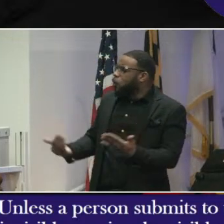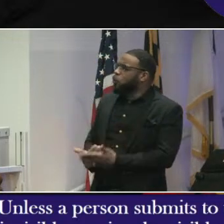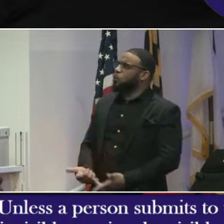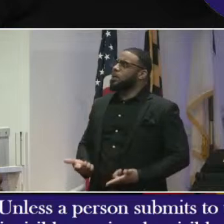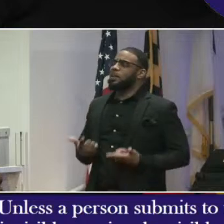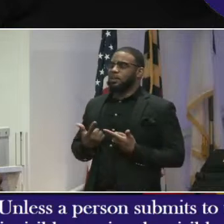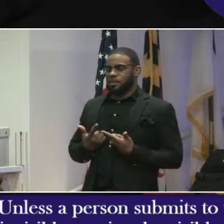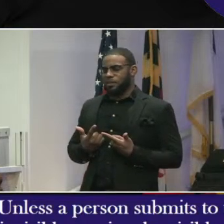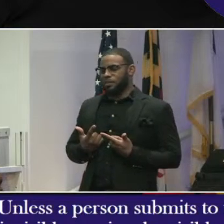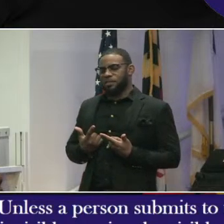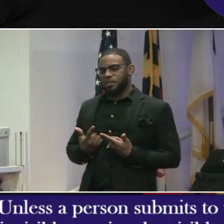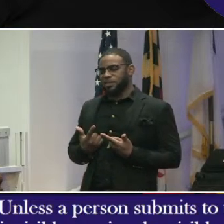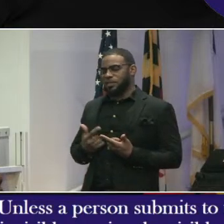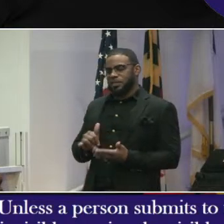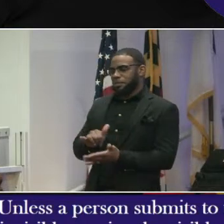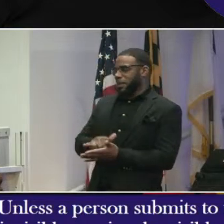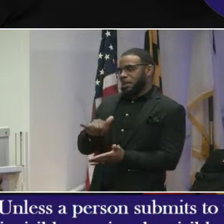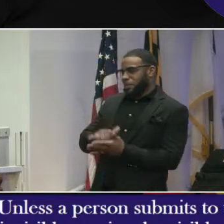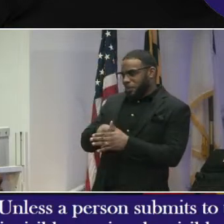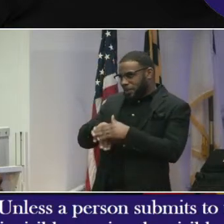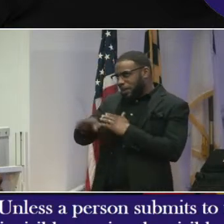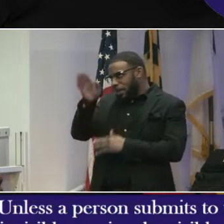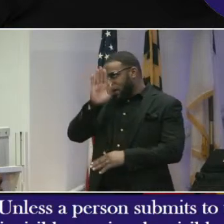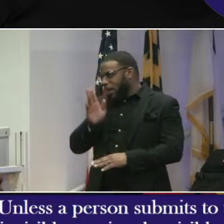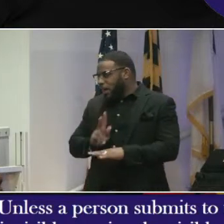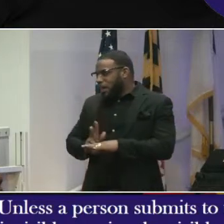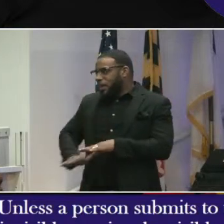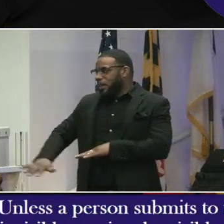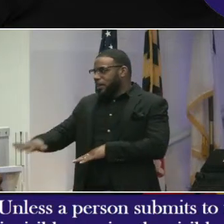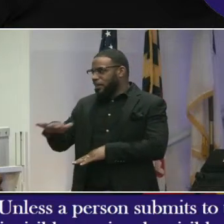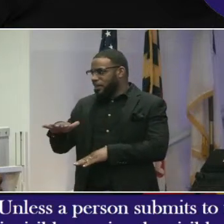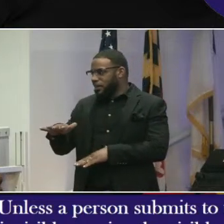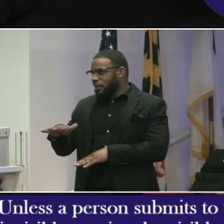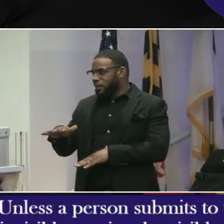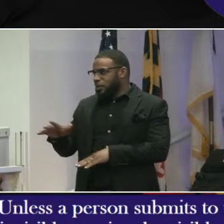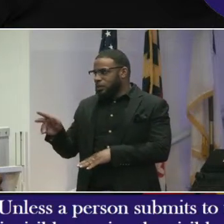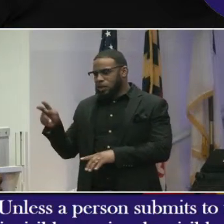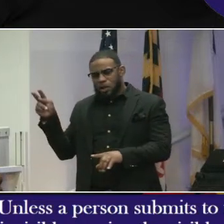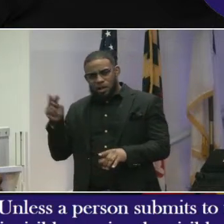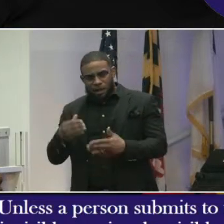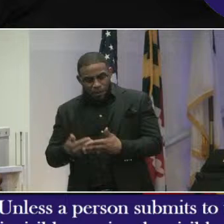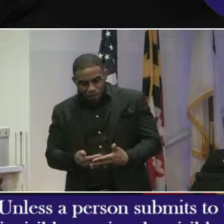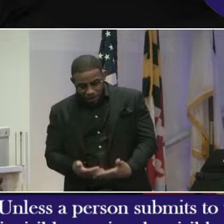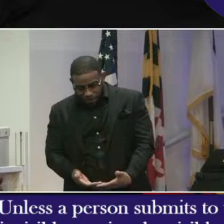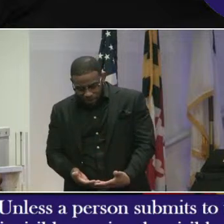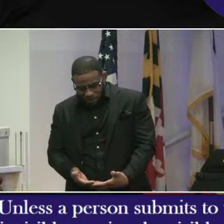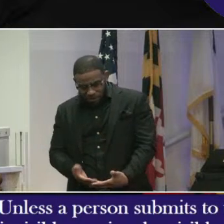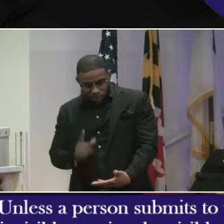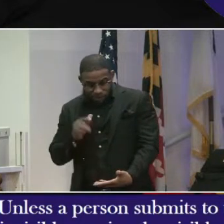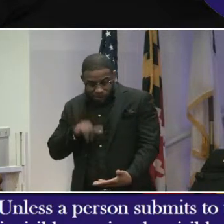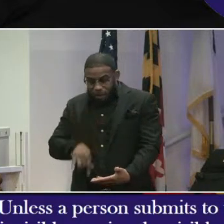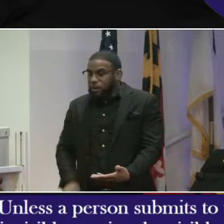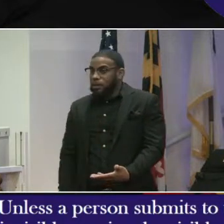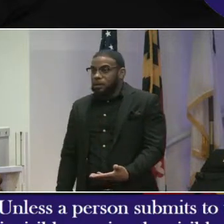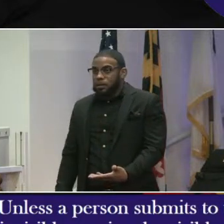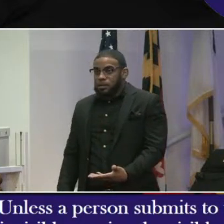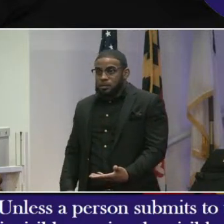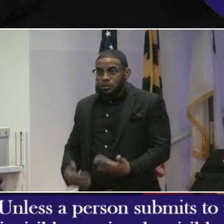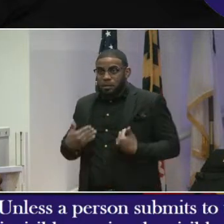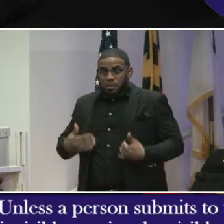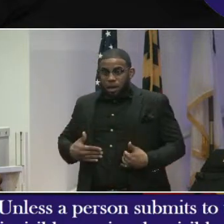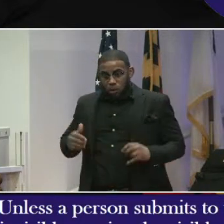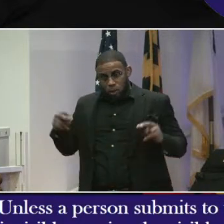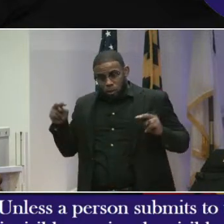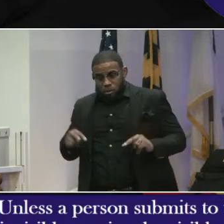life, is not possible to enter God's kingdom. When you look at a baby, it's just that, a body you